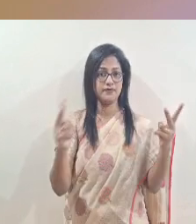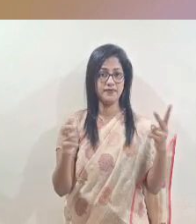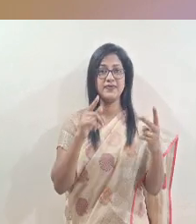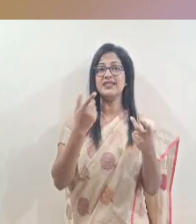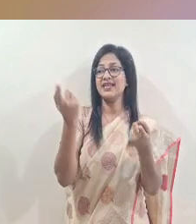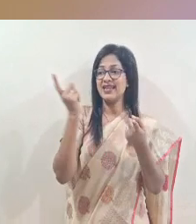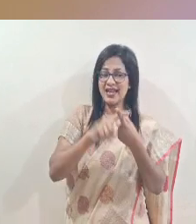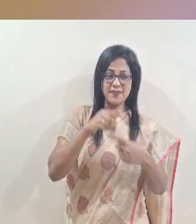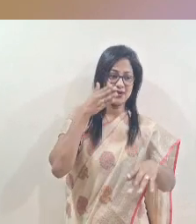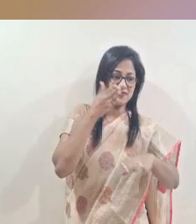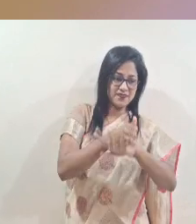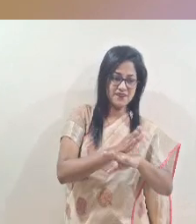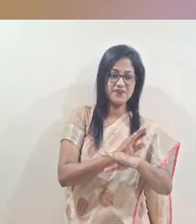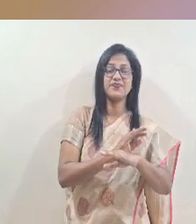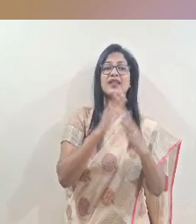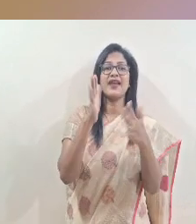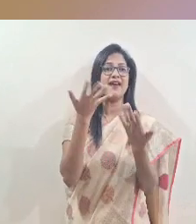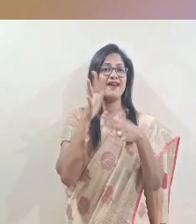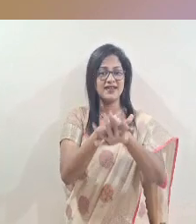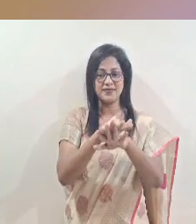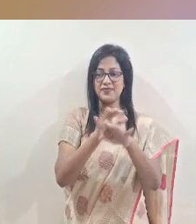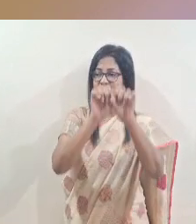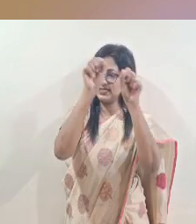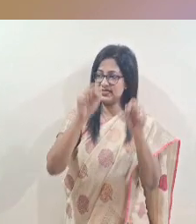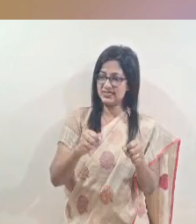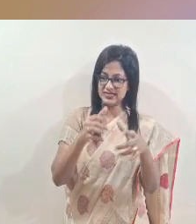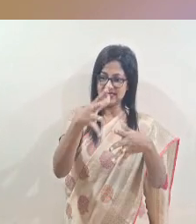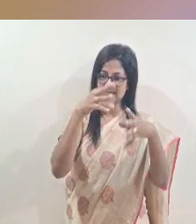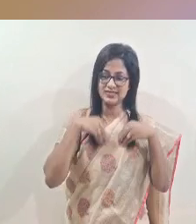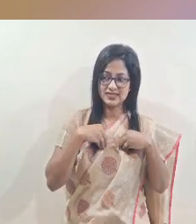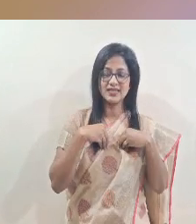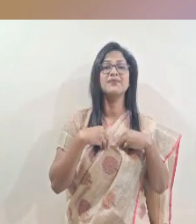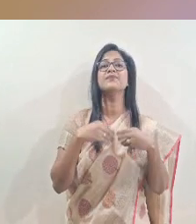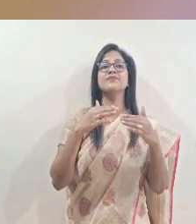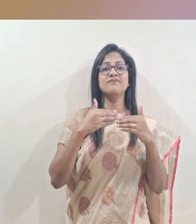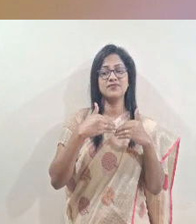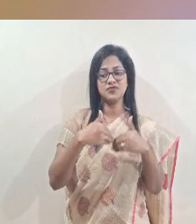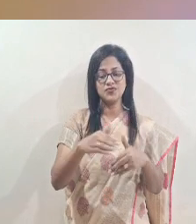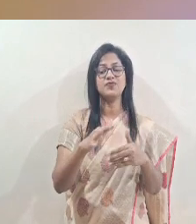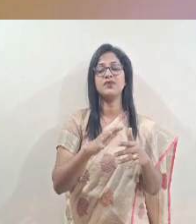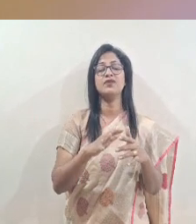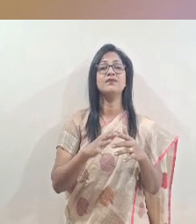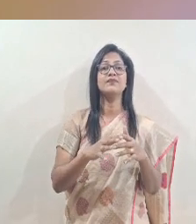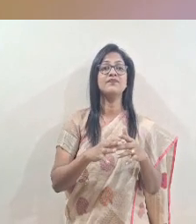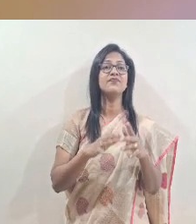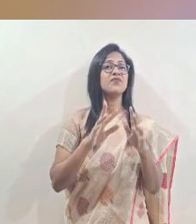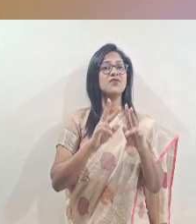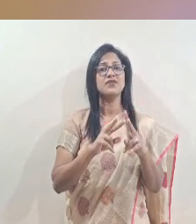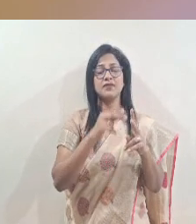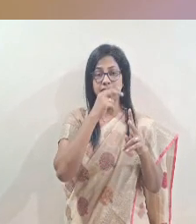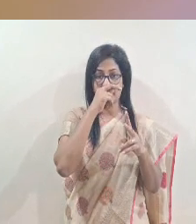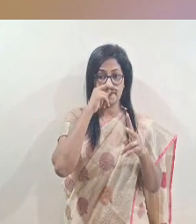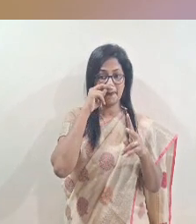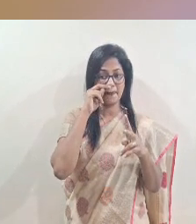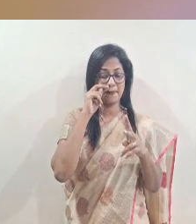its vulnerability, adaptability of the system, and throughout, however, it is in different